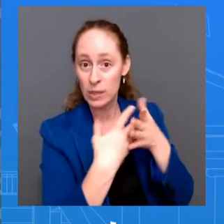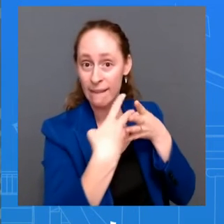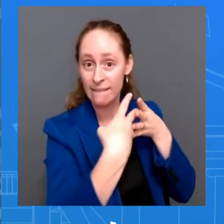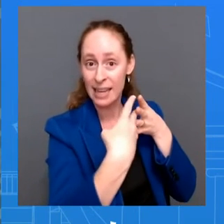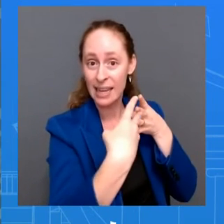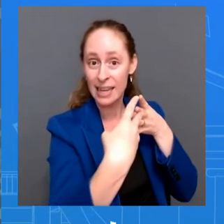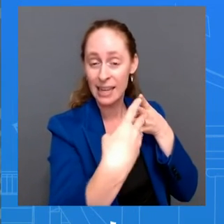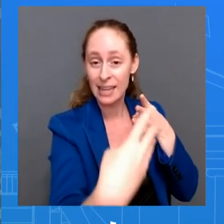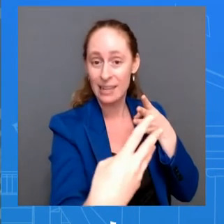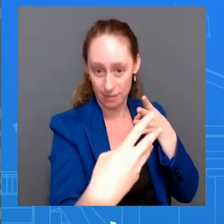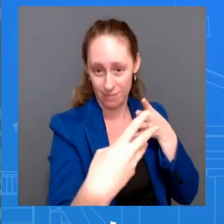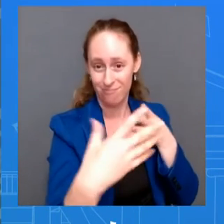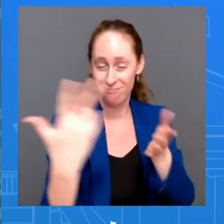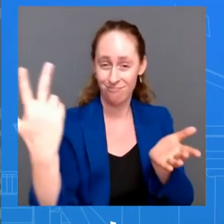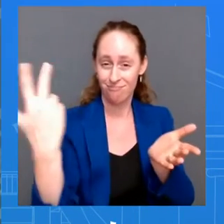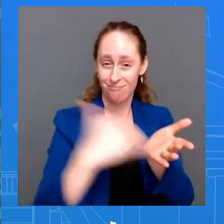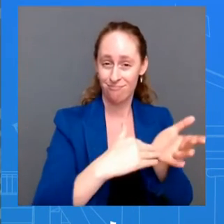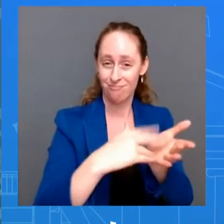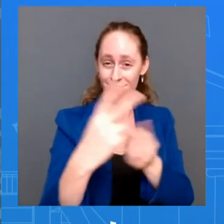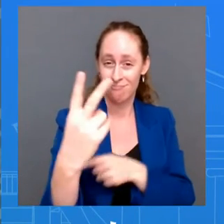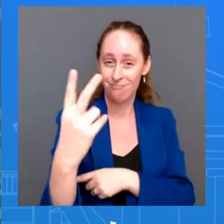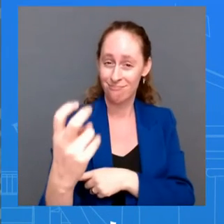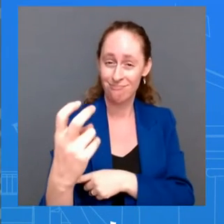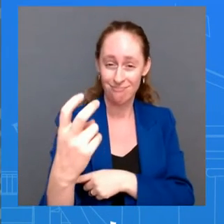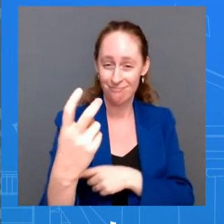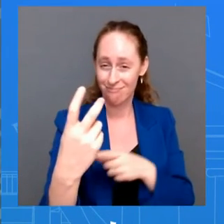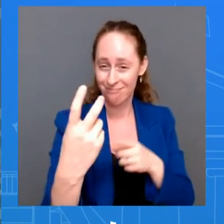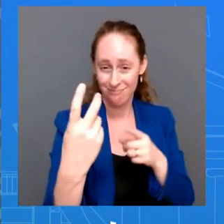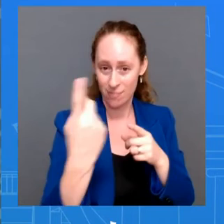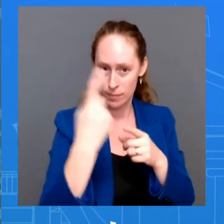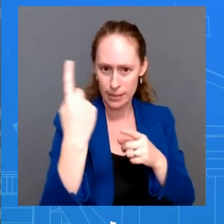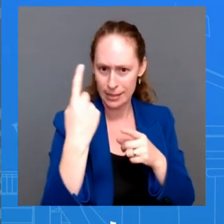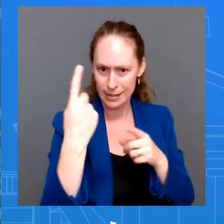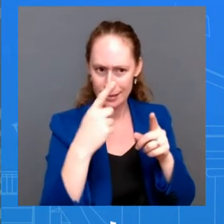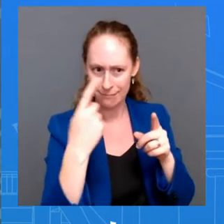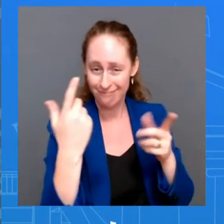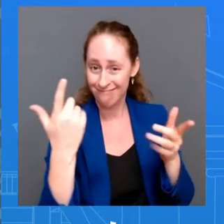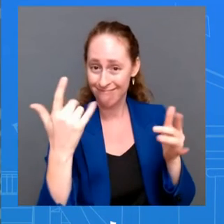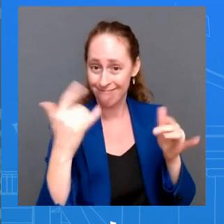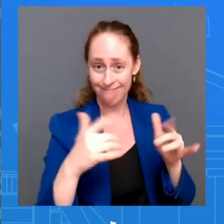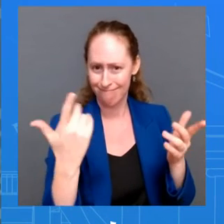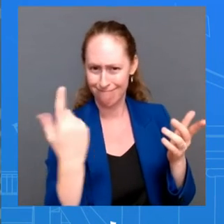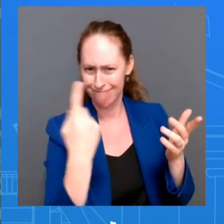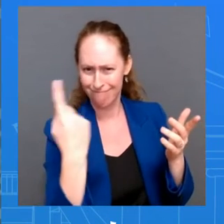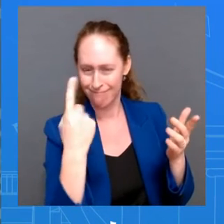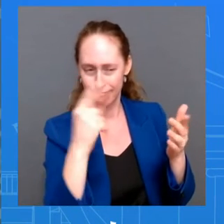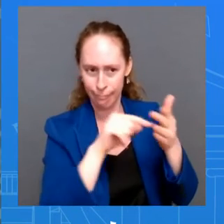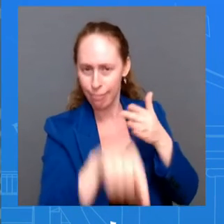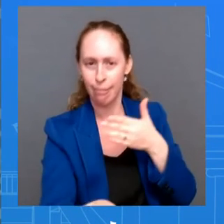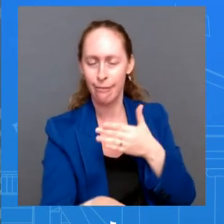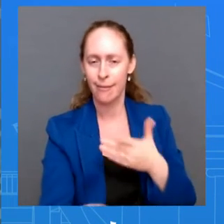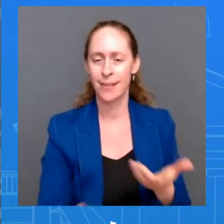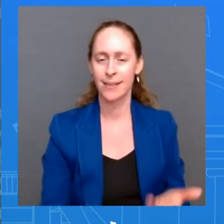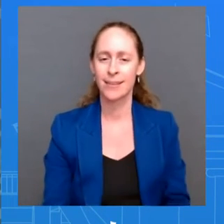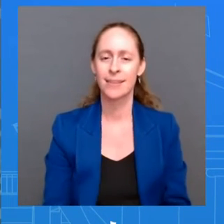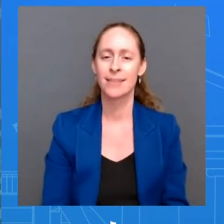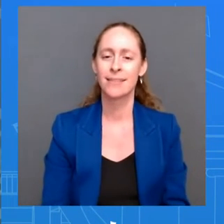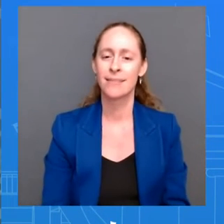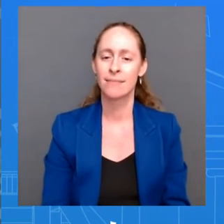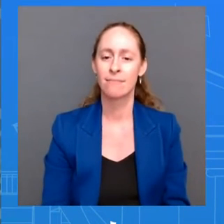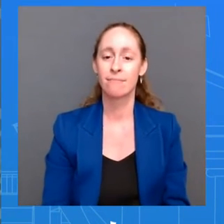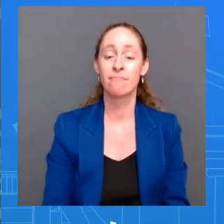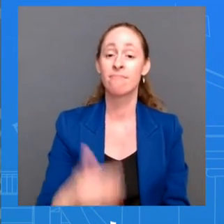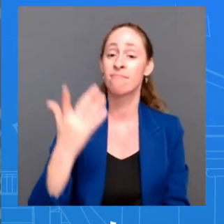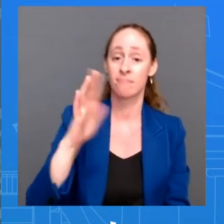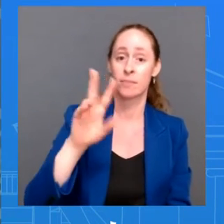3,272 times between fiscal year of 2019 and 2021, requiring $2.6 million in repairs. It's ineffective.